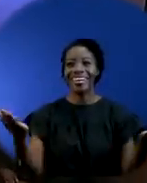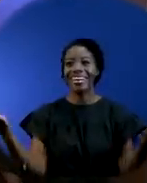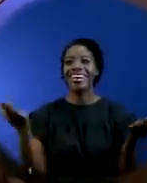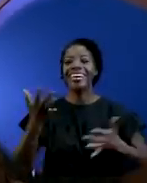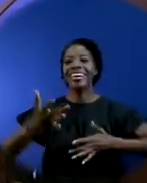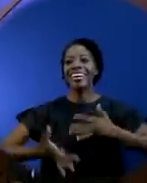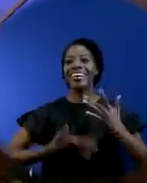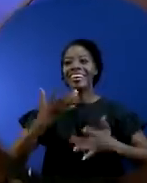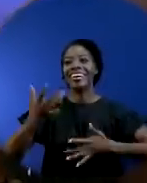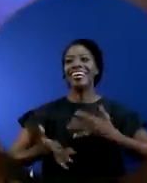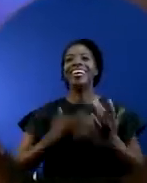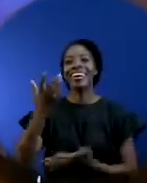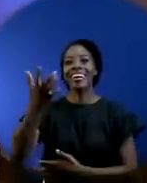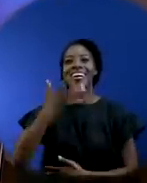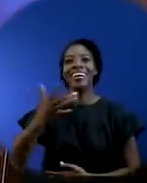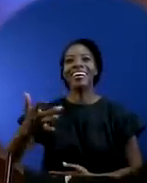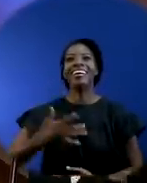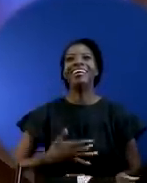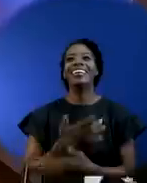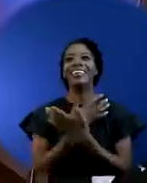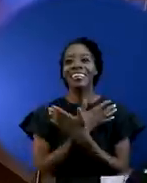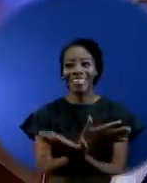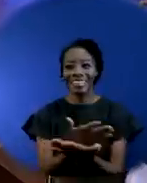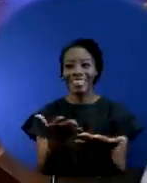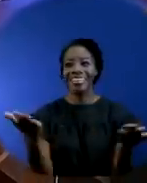I can't hear you.